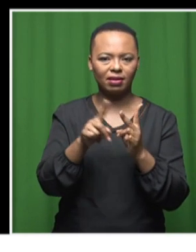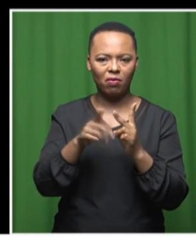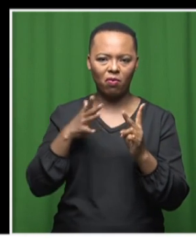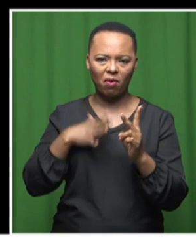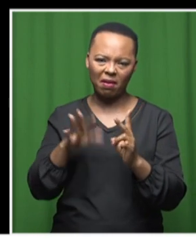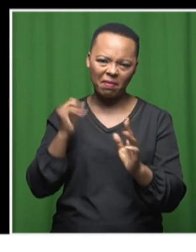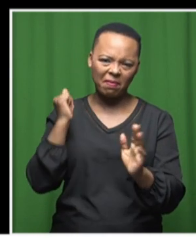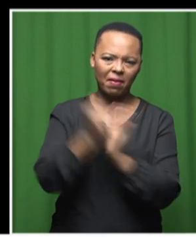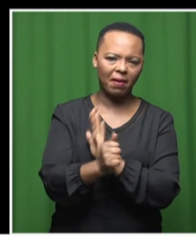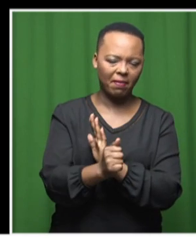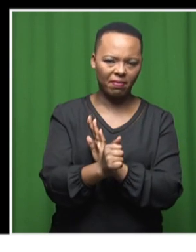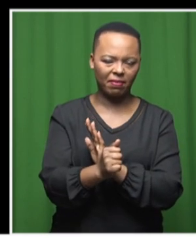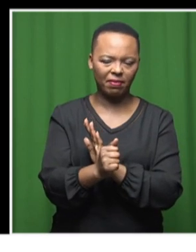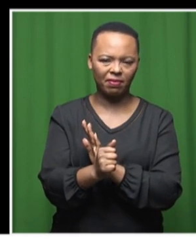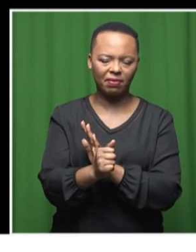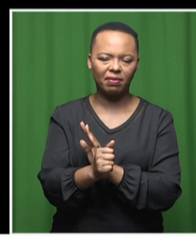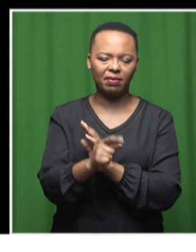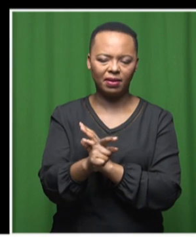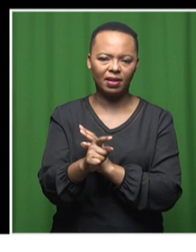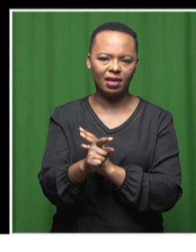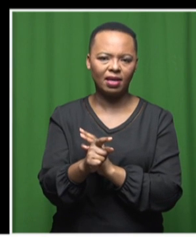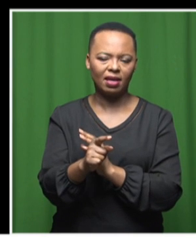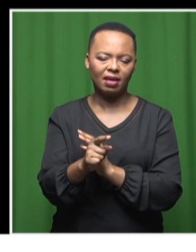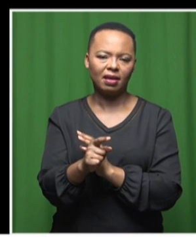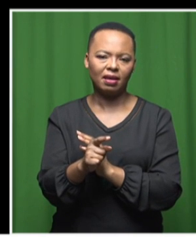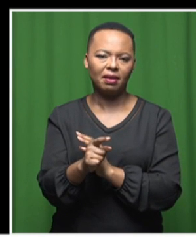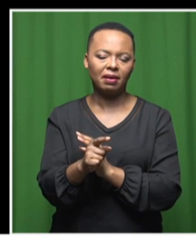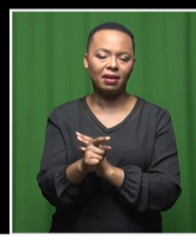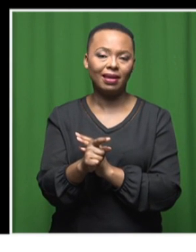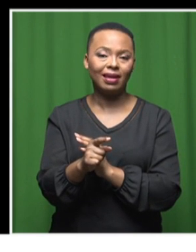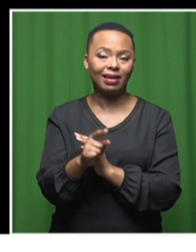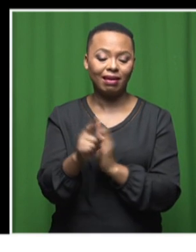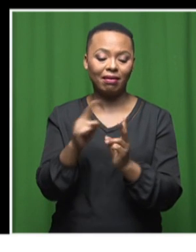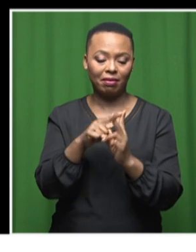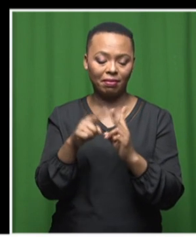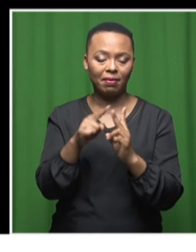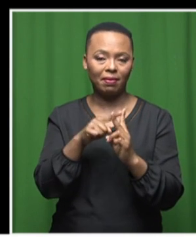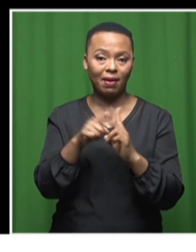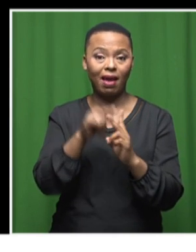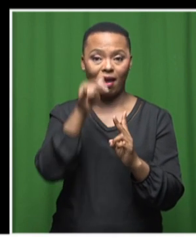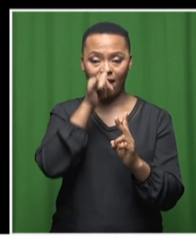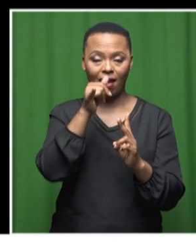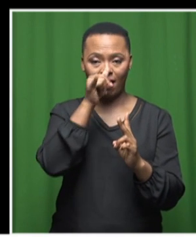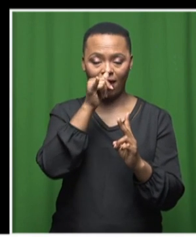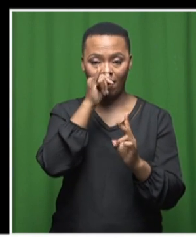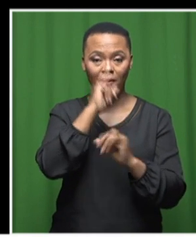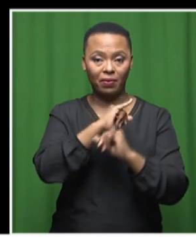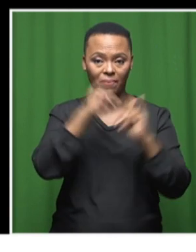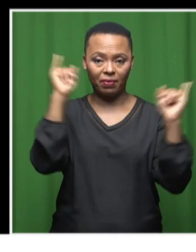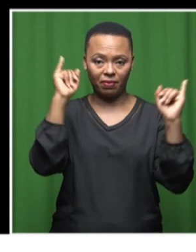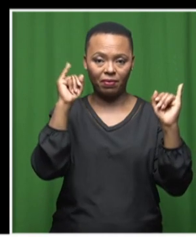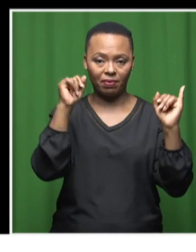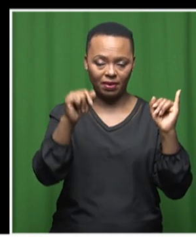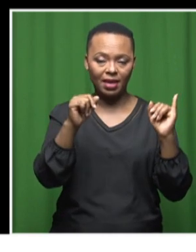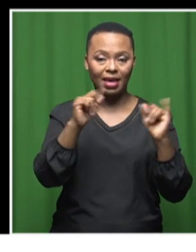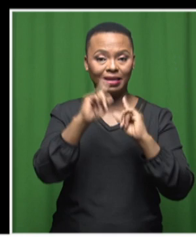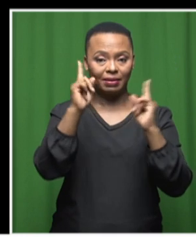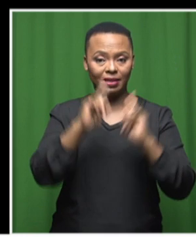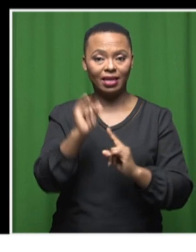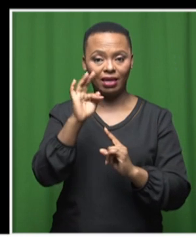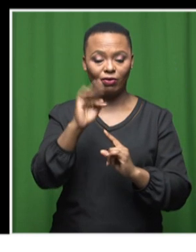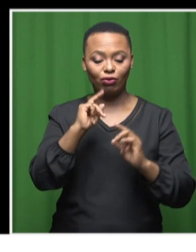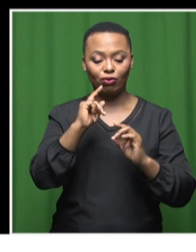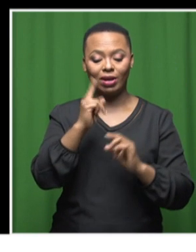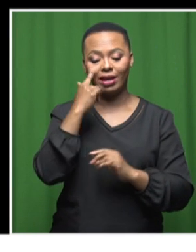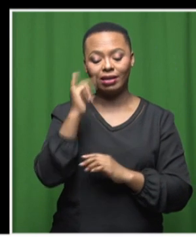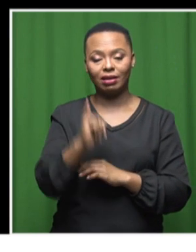which are very reliable crime trends, especially murder internationally, we find that